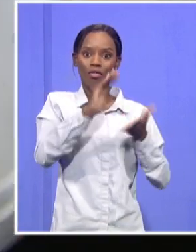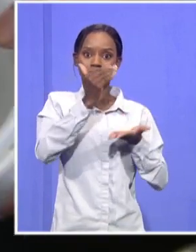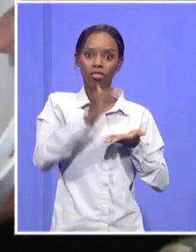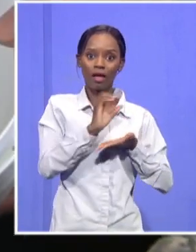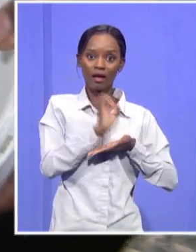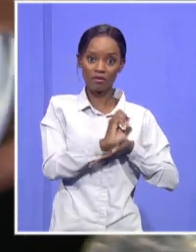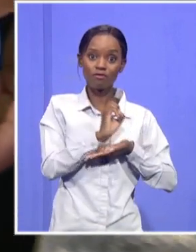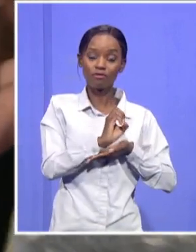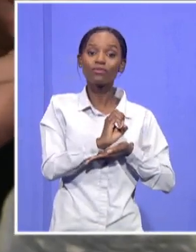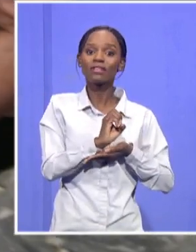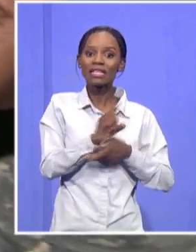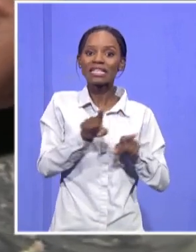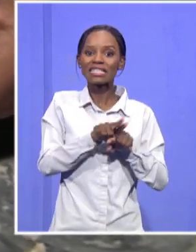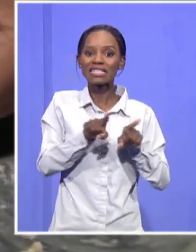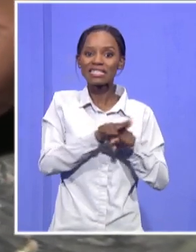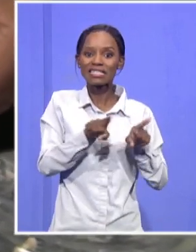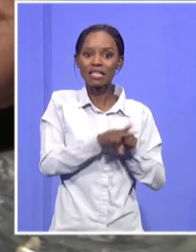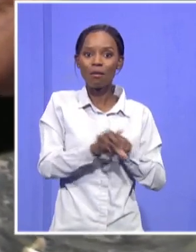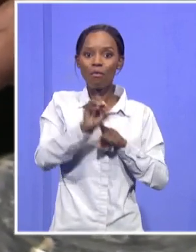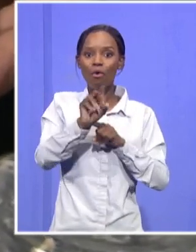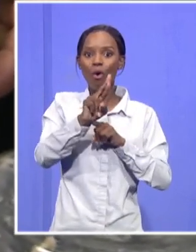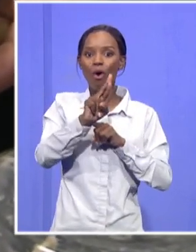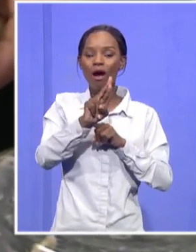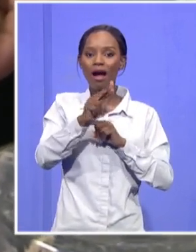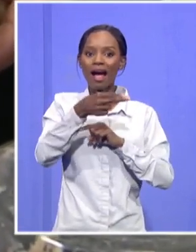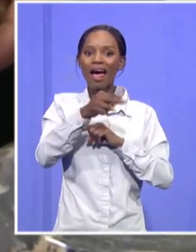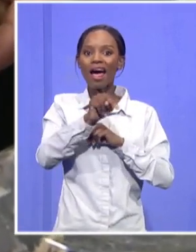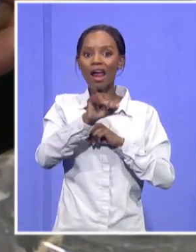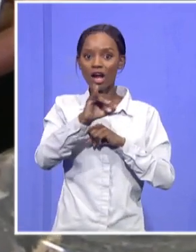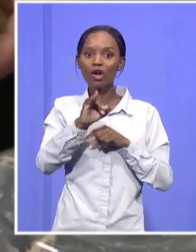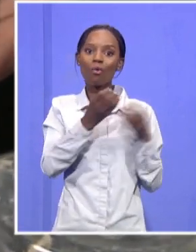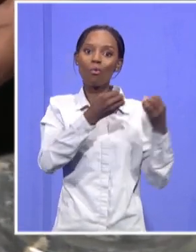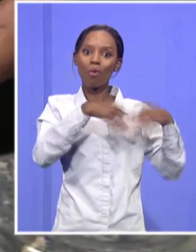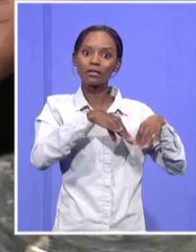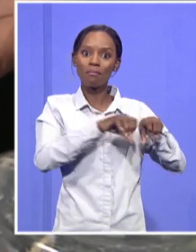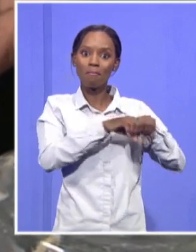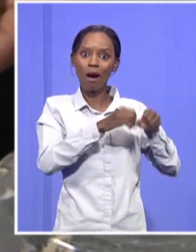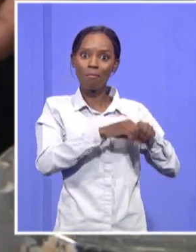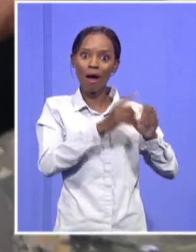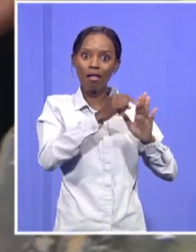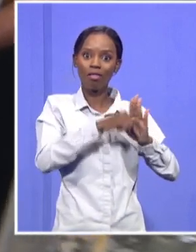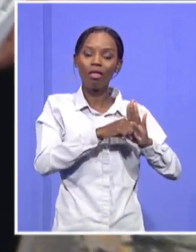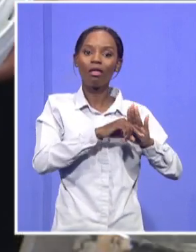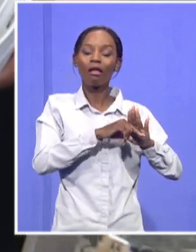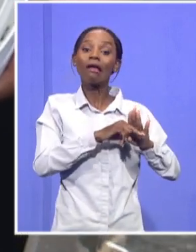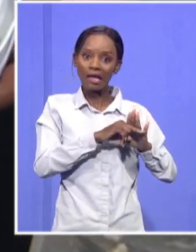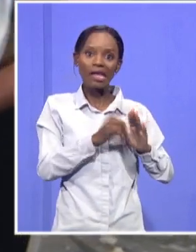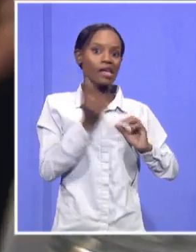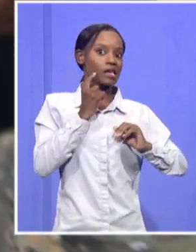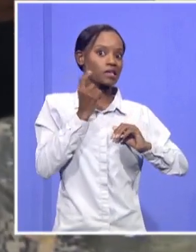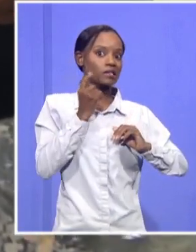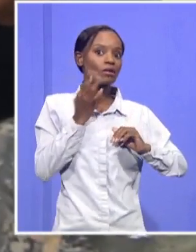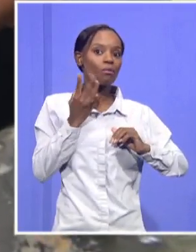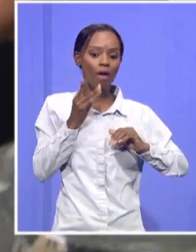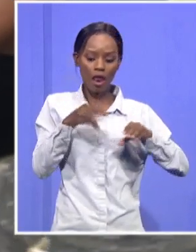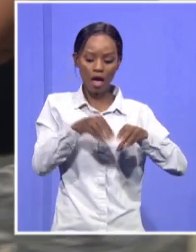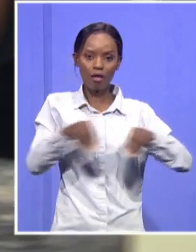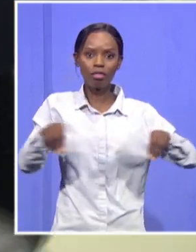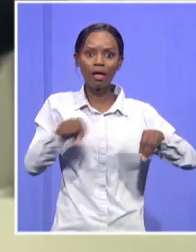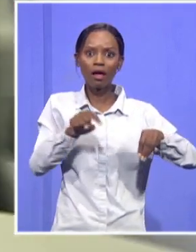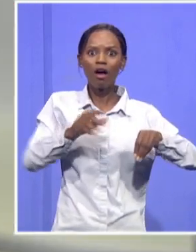we're allowing the organic waste to break down easily. Other than when you're putting it in your garden, it will take forever, like 2 months or 3 months.